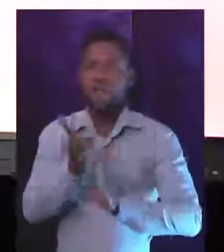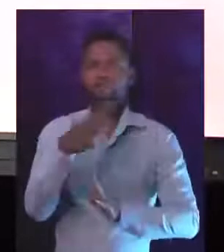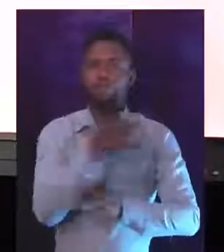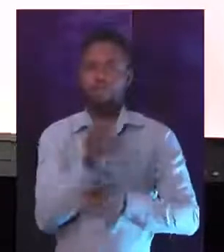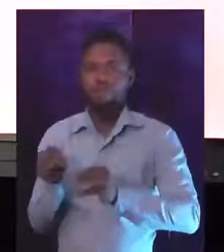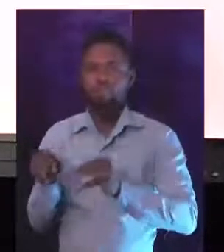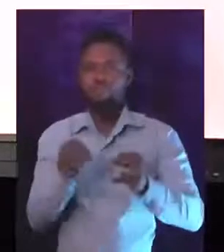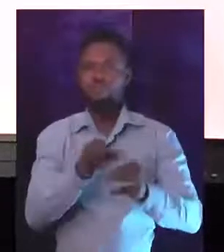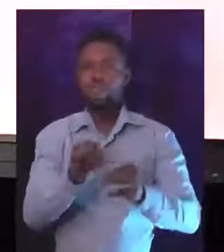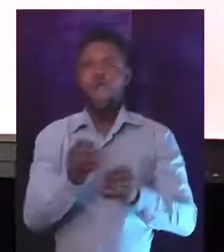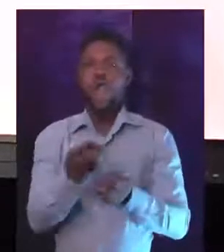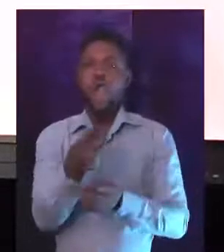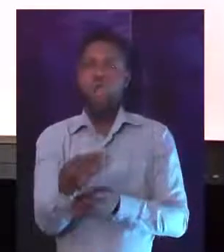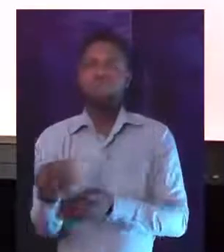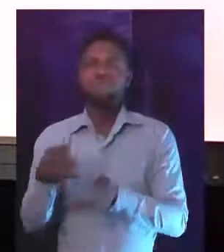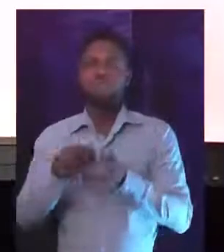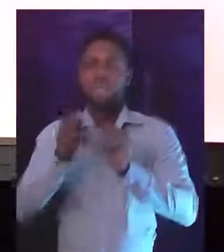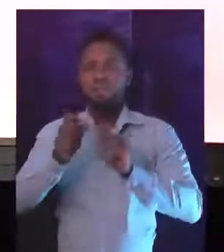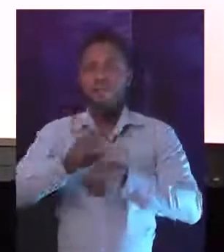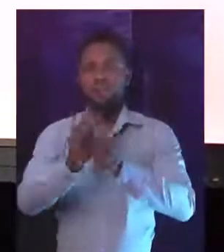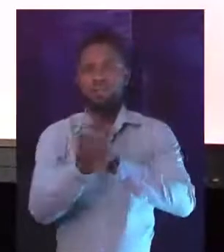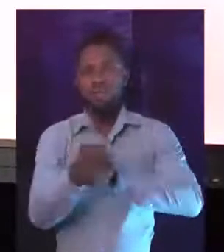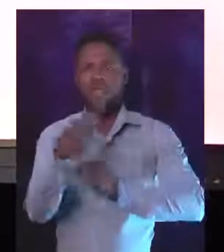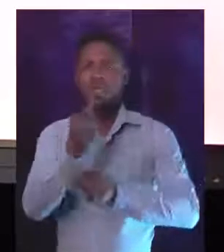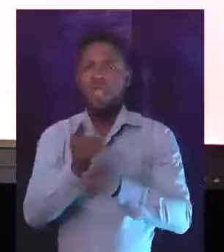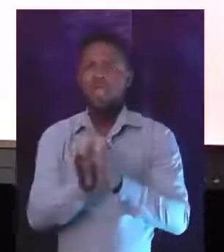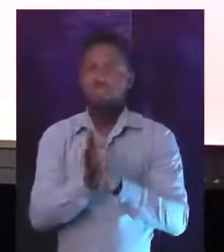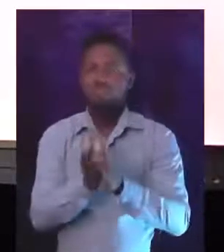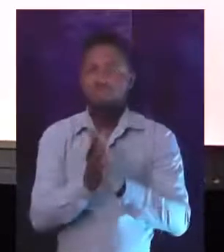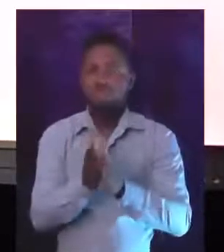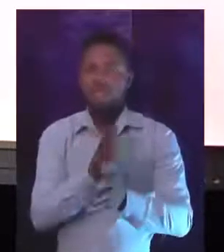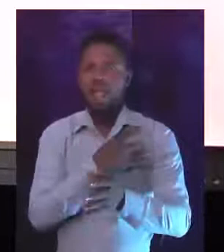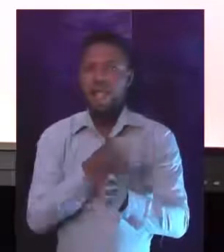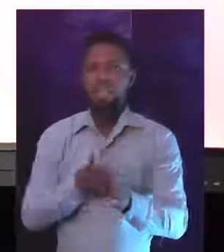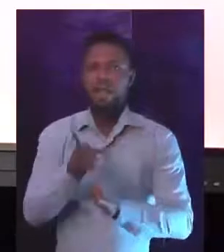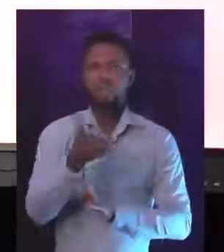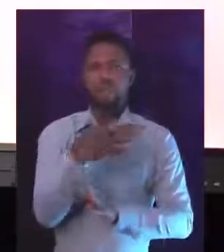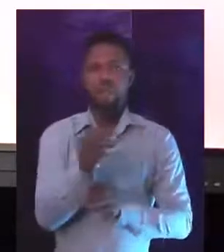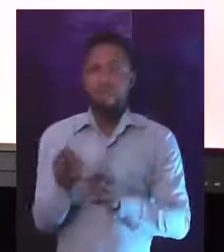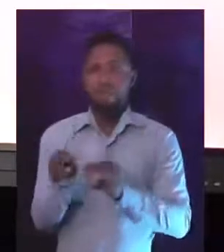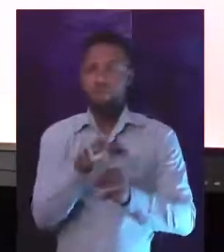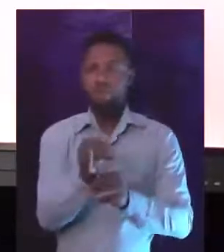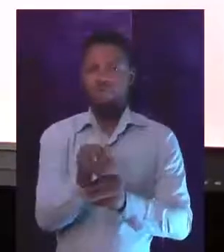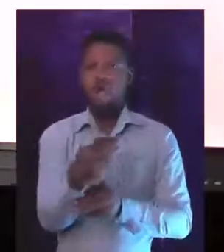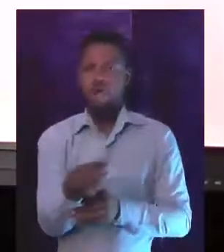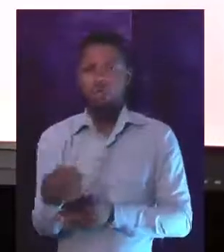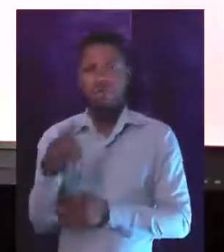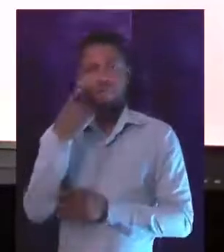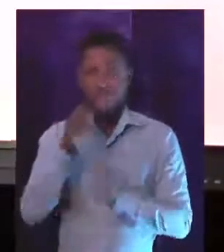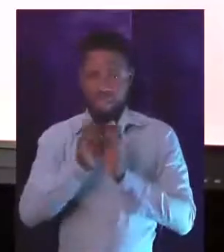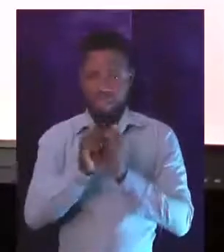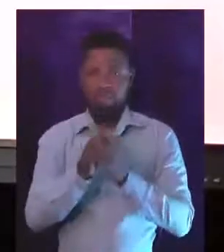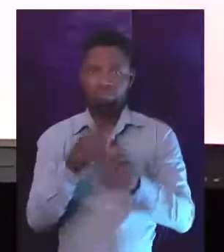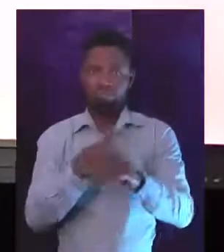moving object. It can change the speed and direction of a moving object. I will still use a football